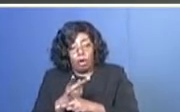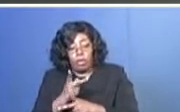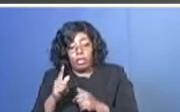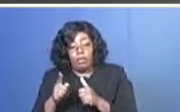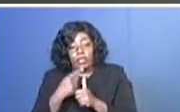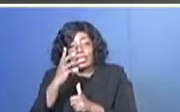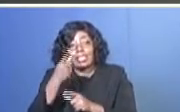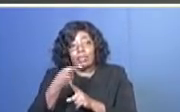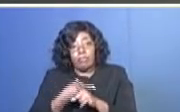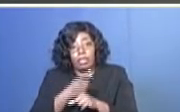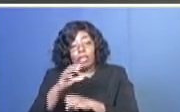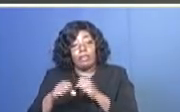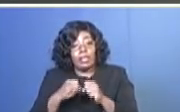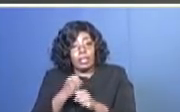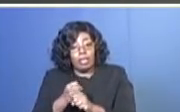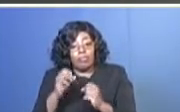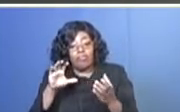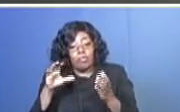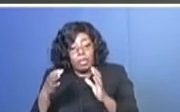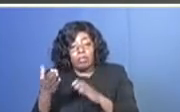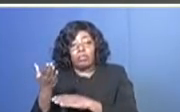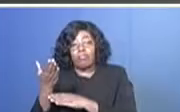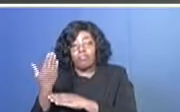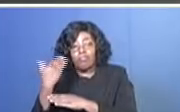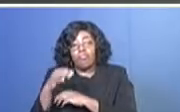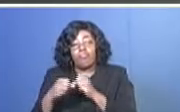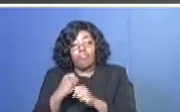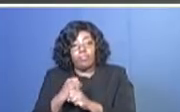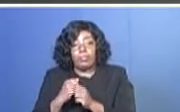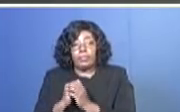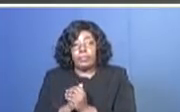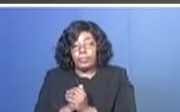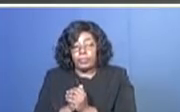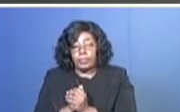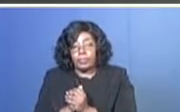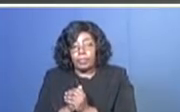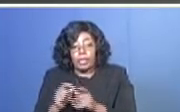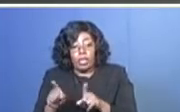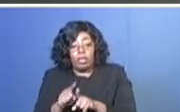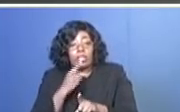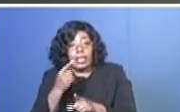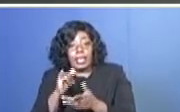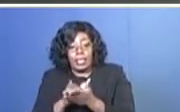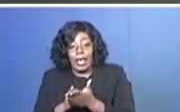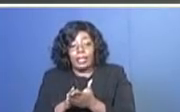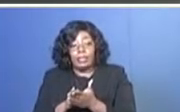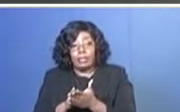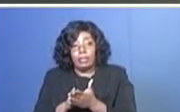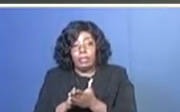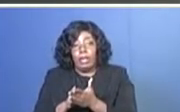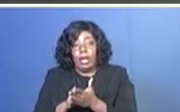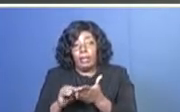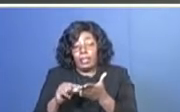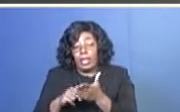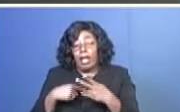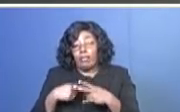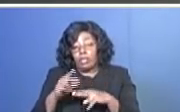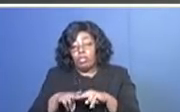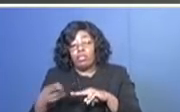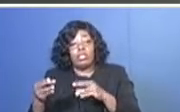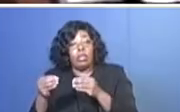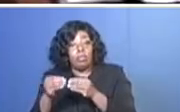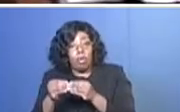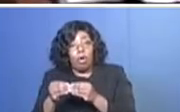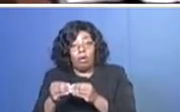6 months of the year as compared to the prior year. And Minister Halkitis says expect that debt to fall even further as the